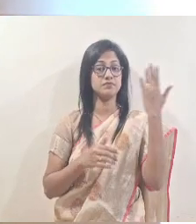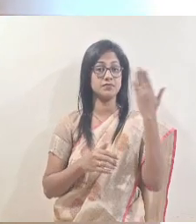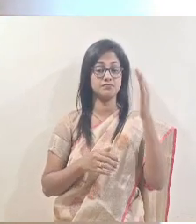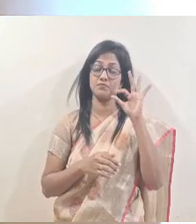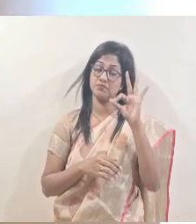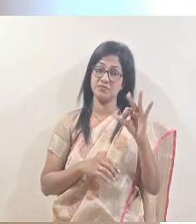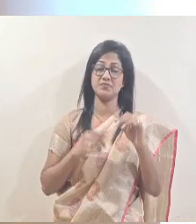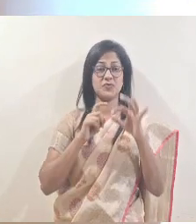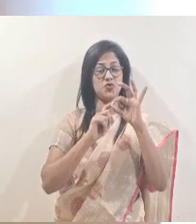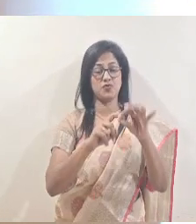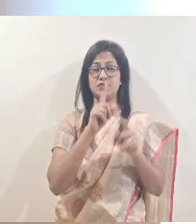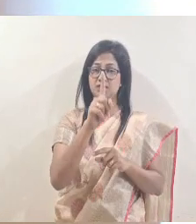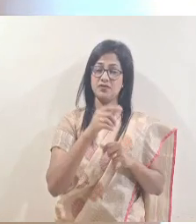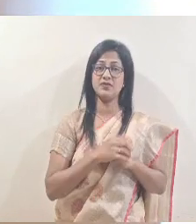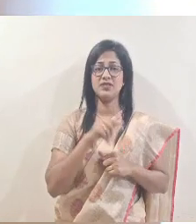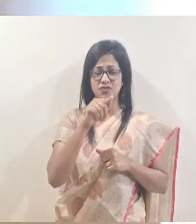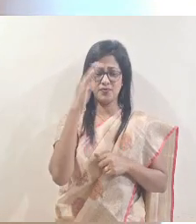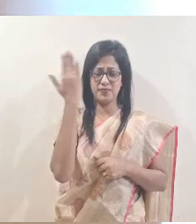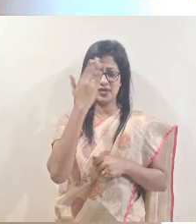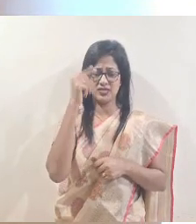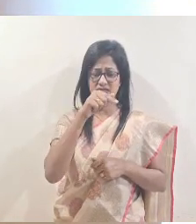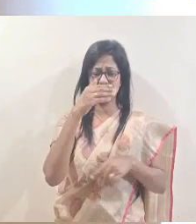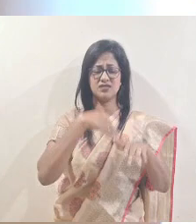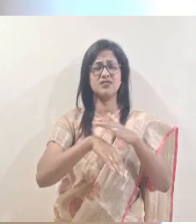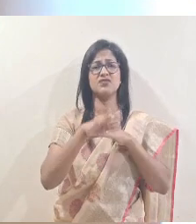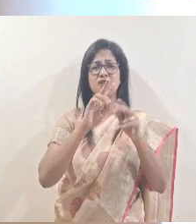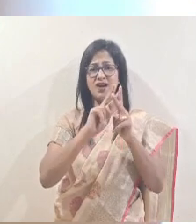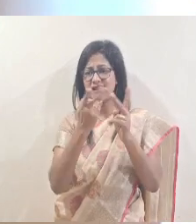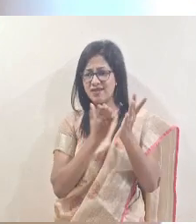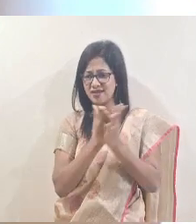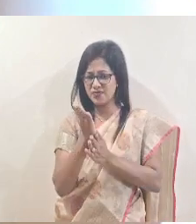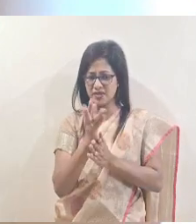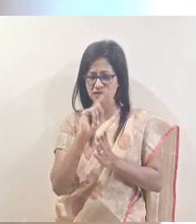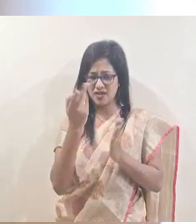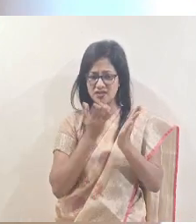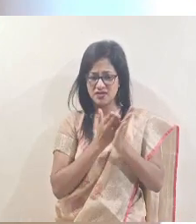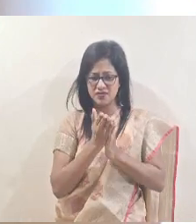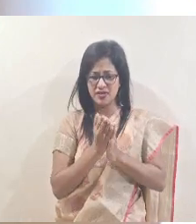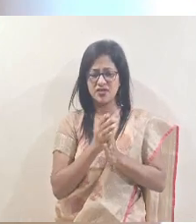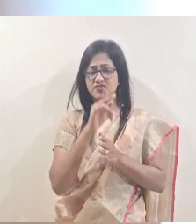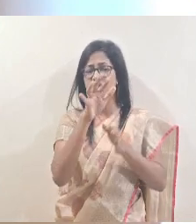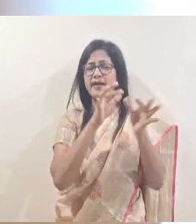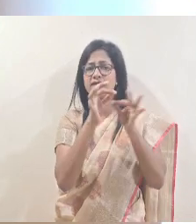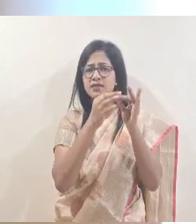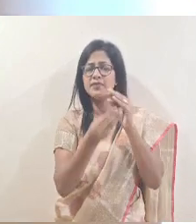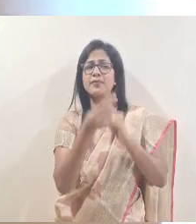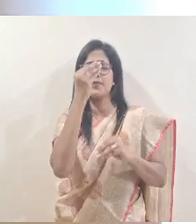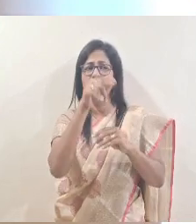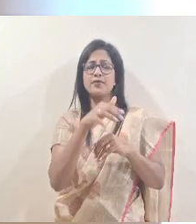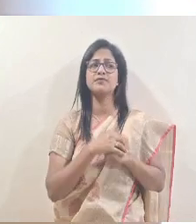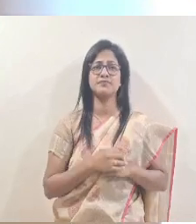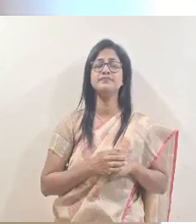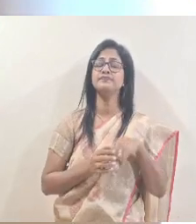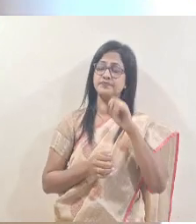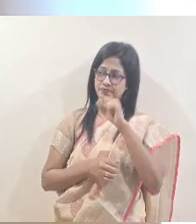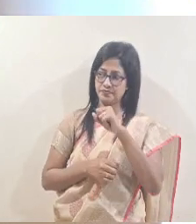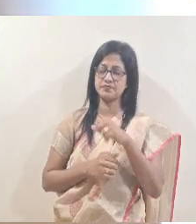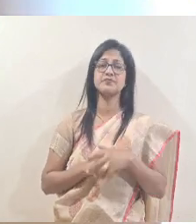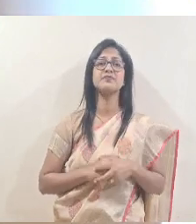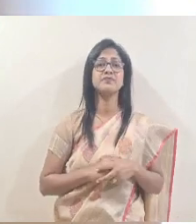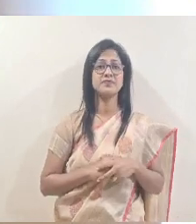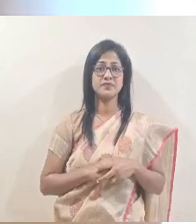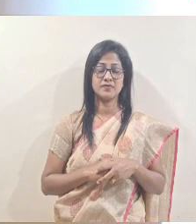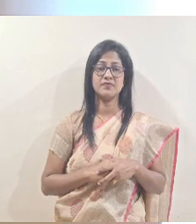Nice presentation. I have one question. In your presentation, you have mentioned alternate route. So can you elaborate on that one? Yes,